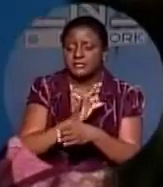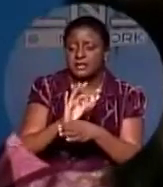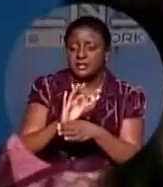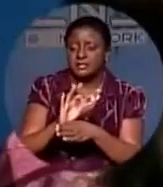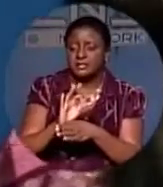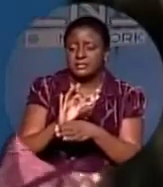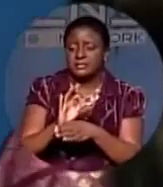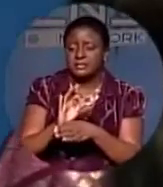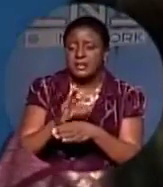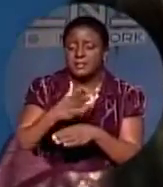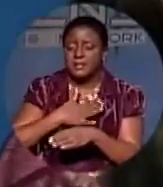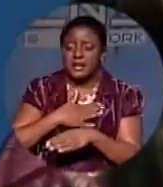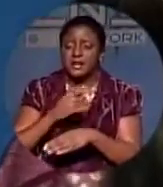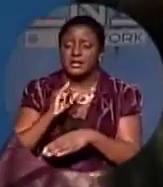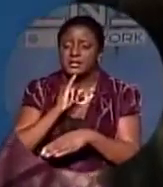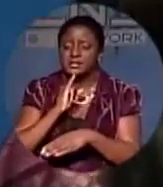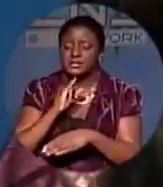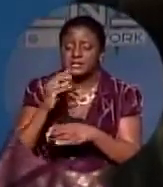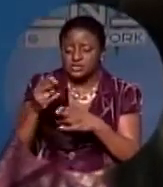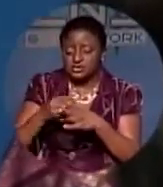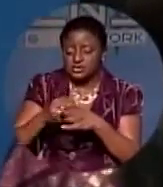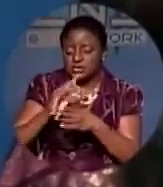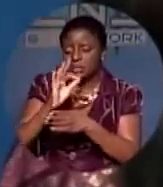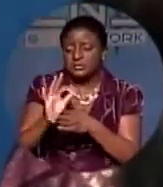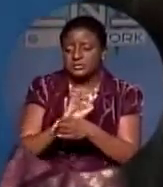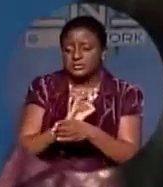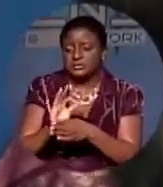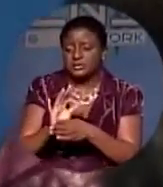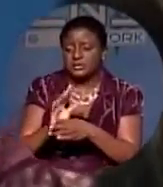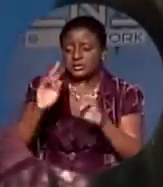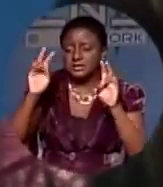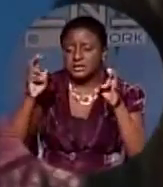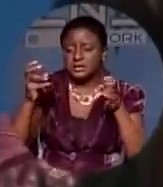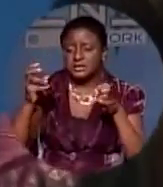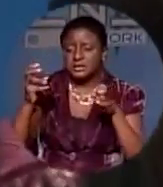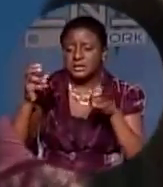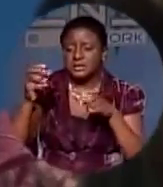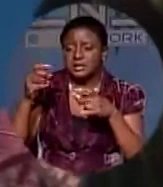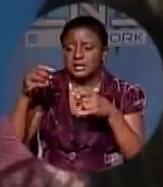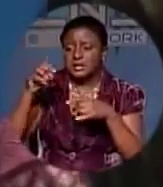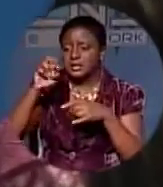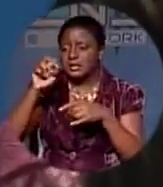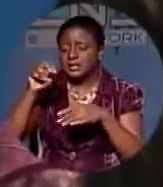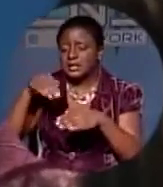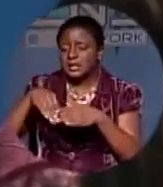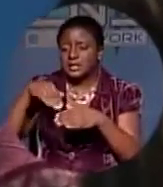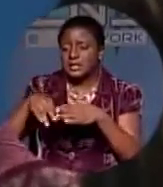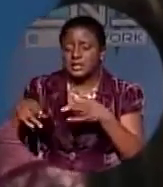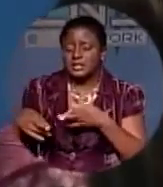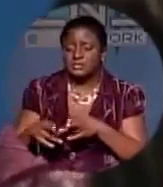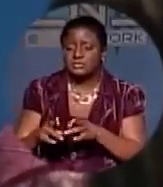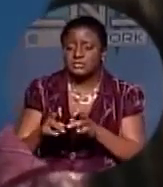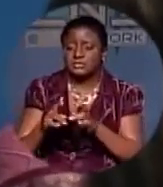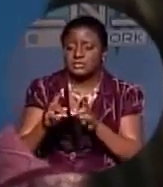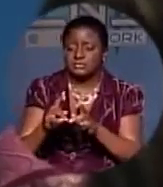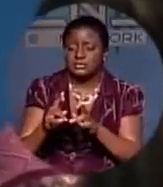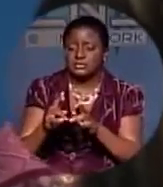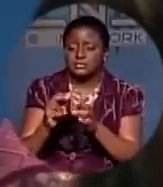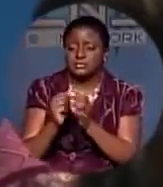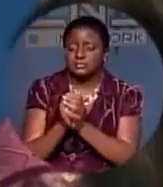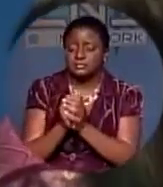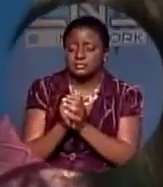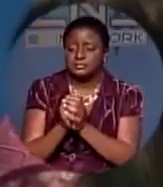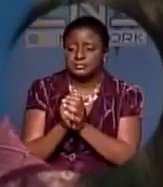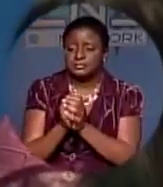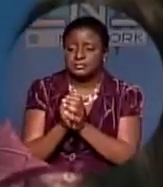a short film entitled En Route, and I produced it along with three other classmates, Shandia Mackey, Simba French, and Lamiche